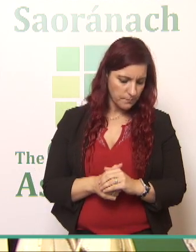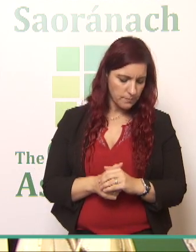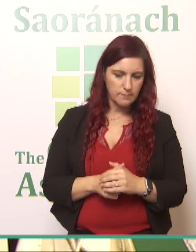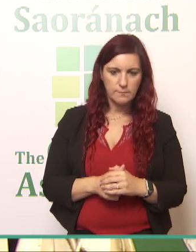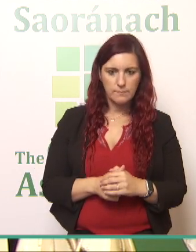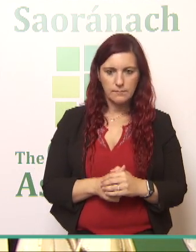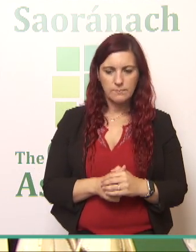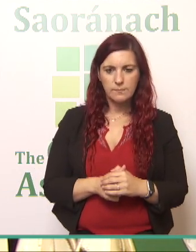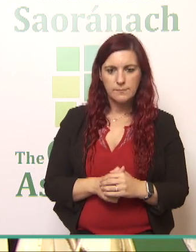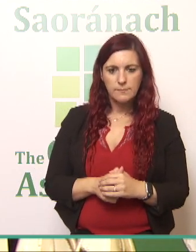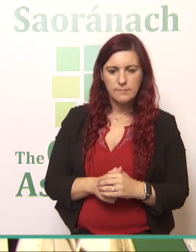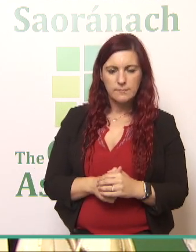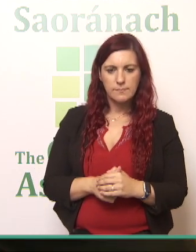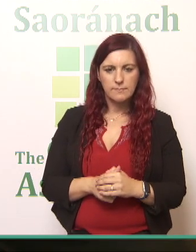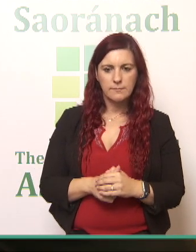that.